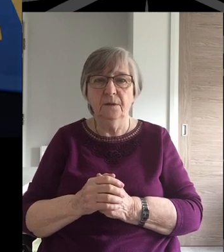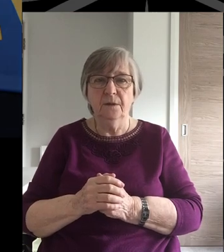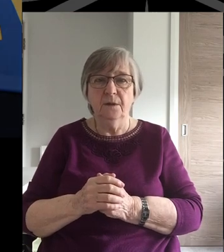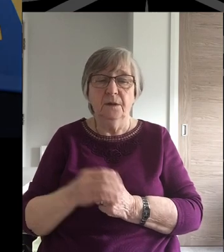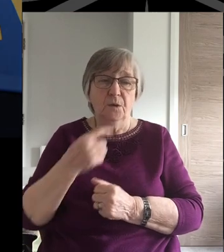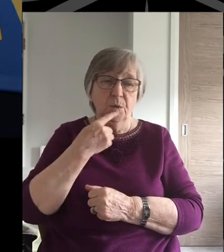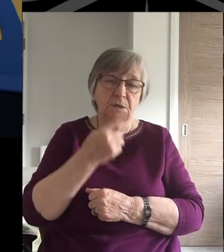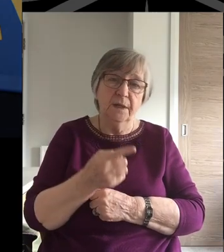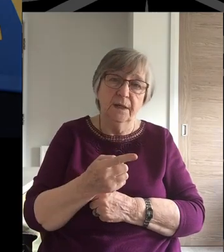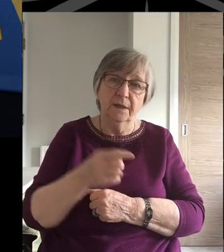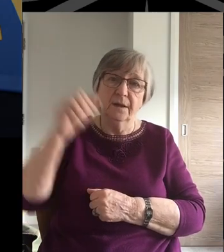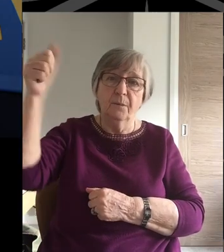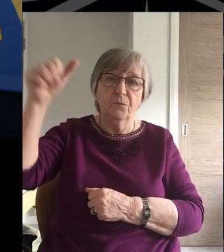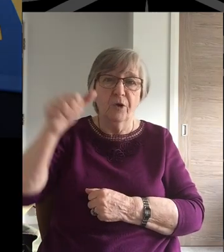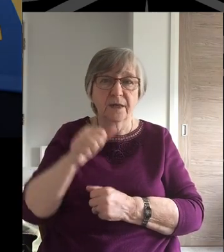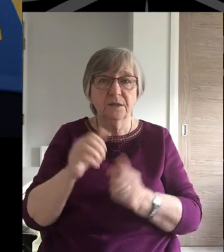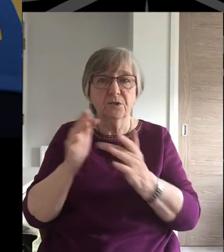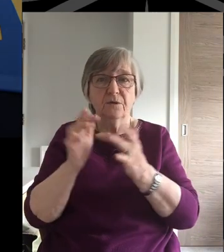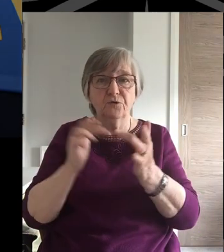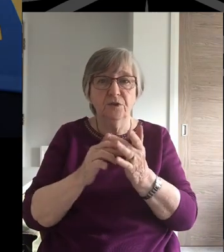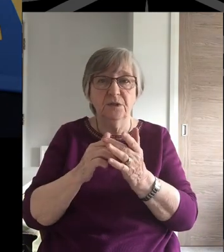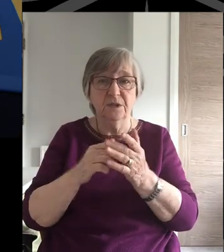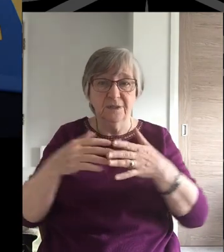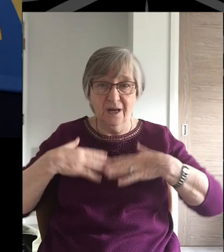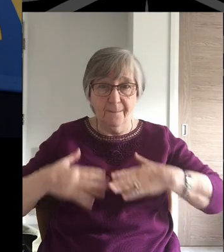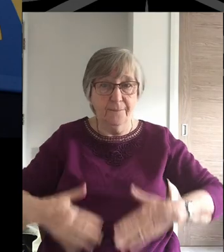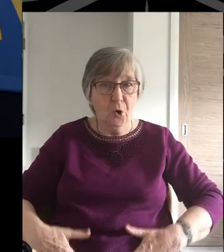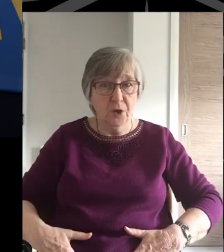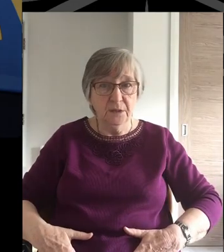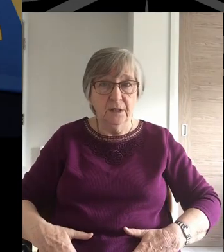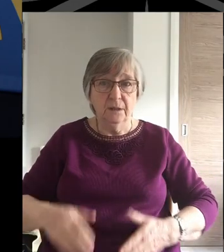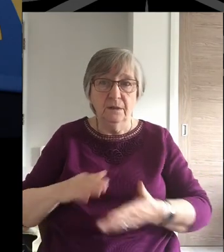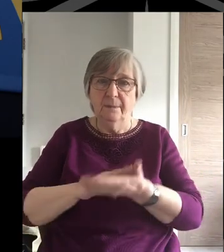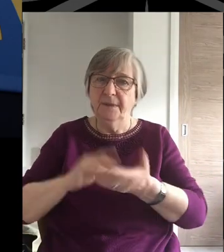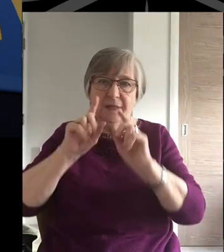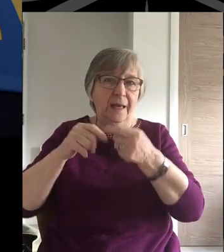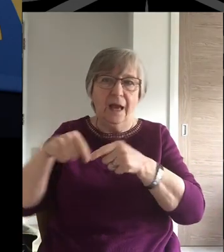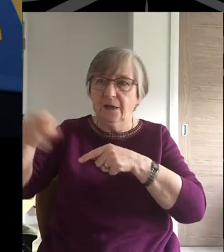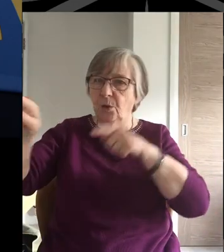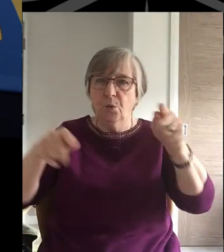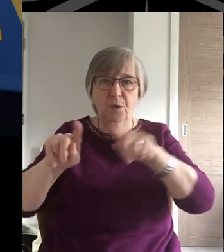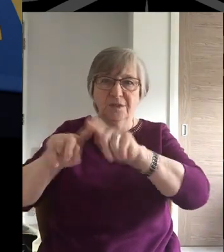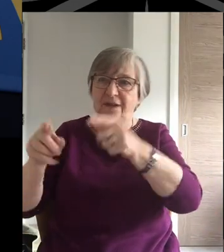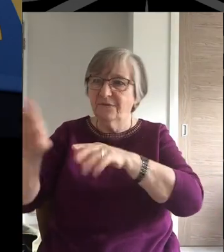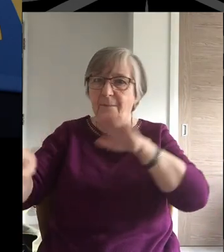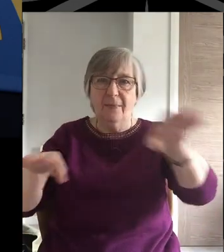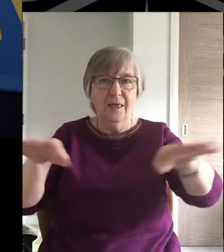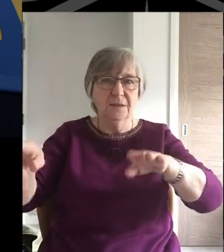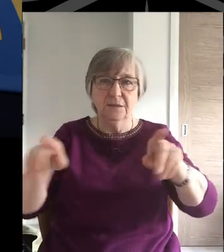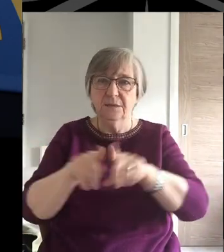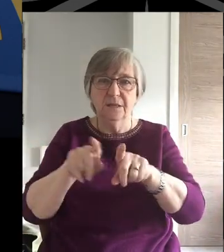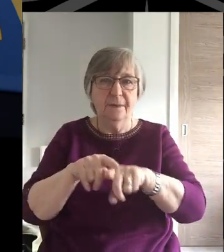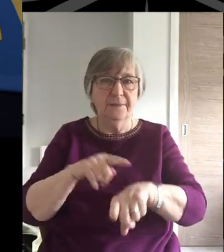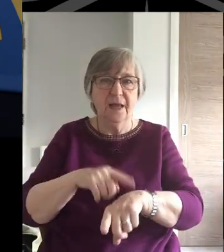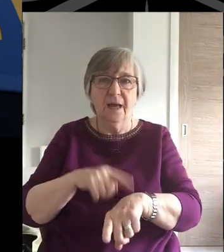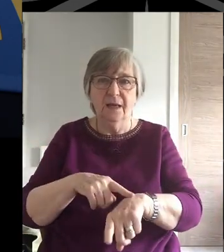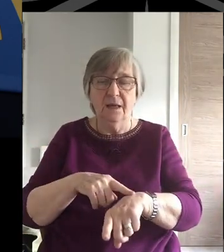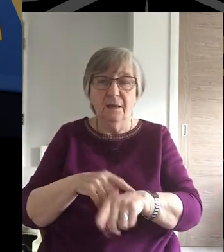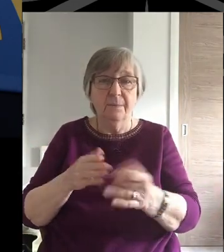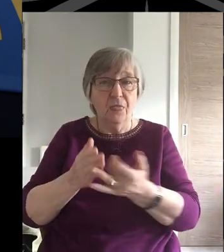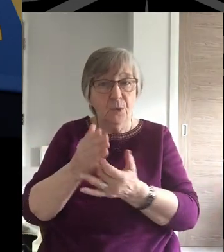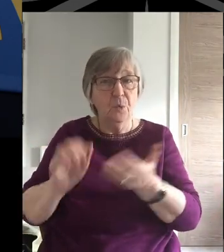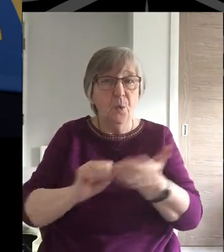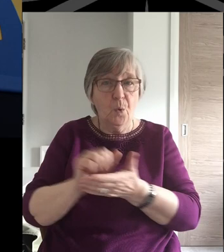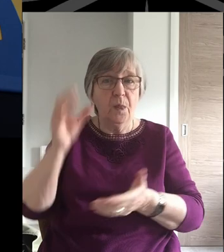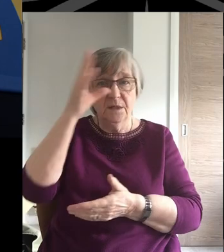As I was saying, the presence of Jesus in a physical body meant that he couldn't be in different places at the same time, but through the